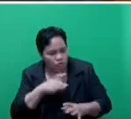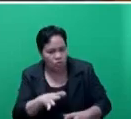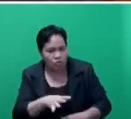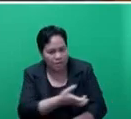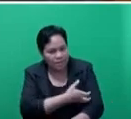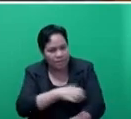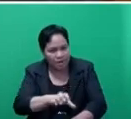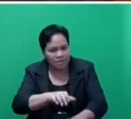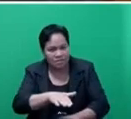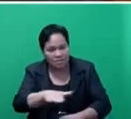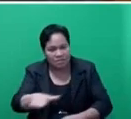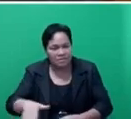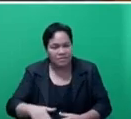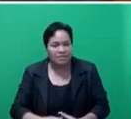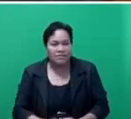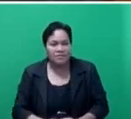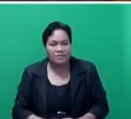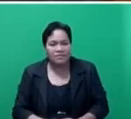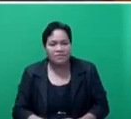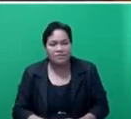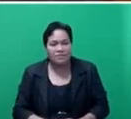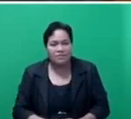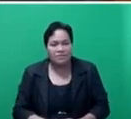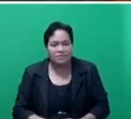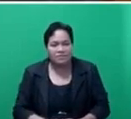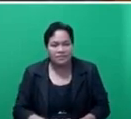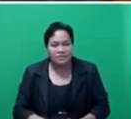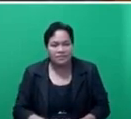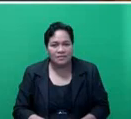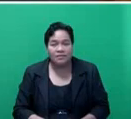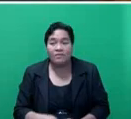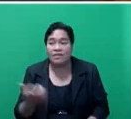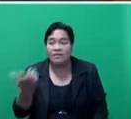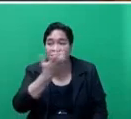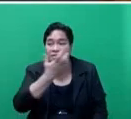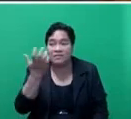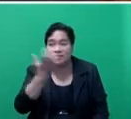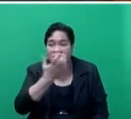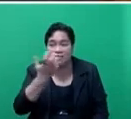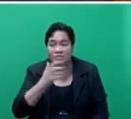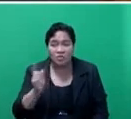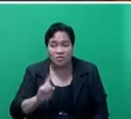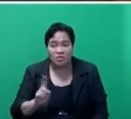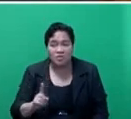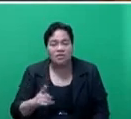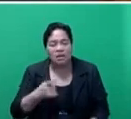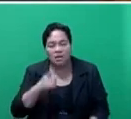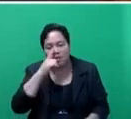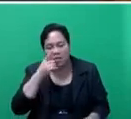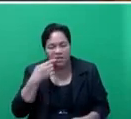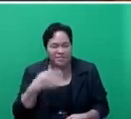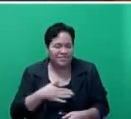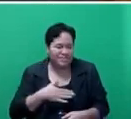continue to highlight, Honorable Speaker. Honorable Speaker, the danger here is that the people will lose interest in their